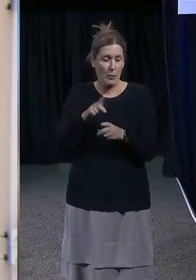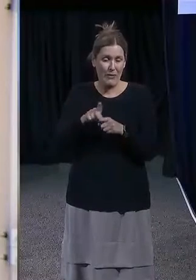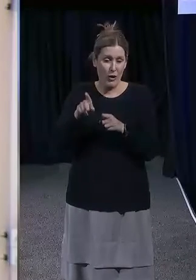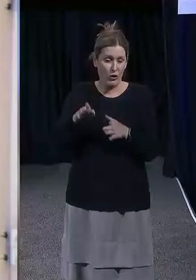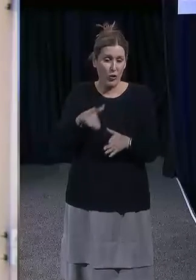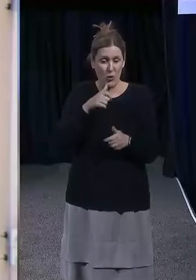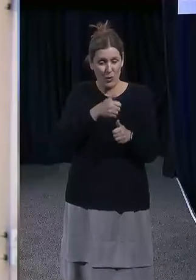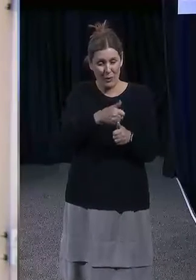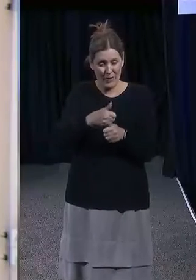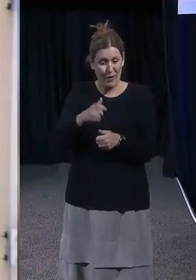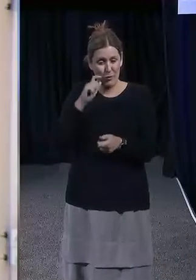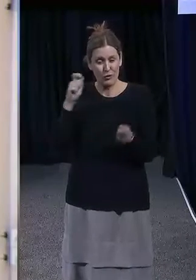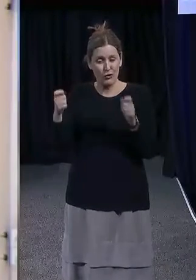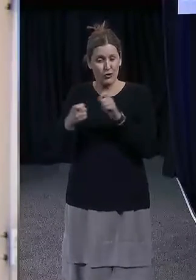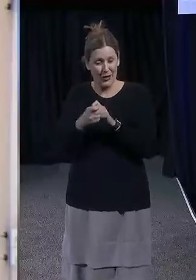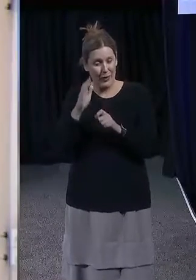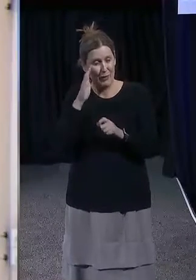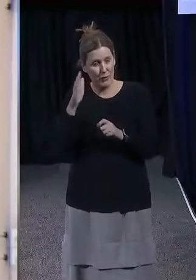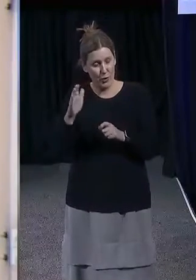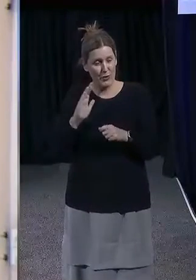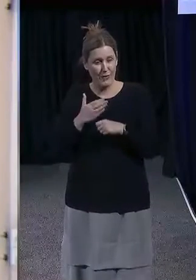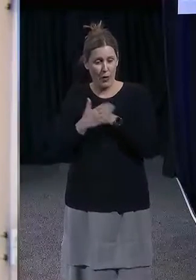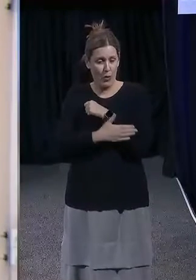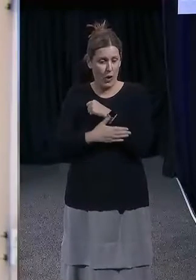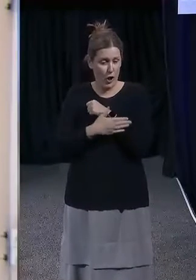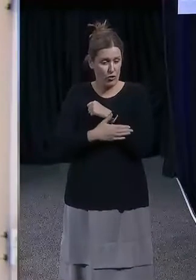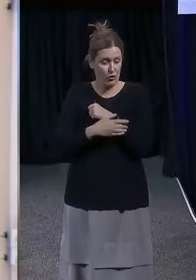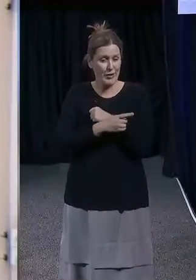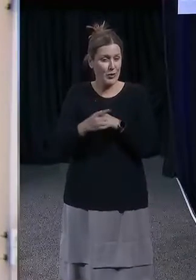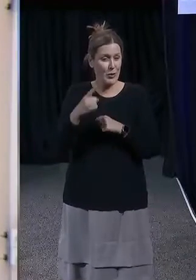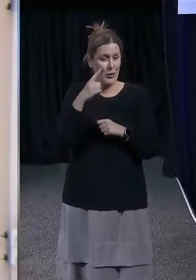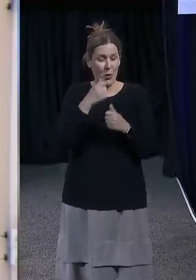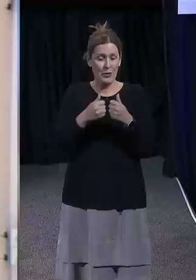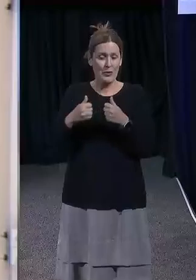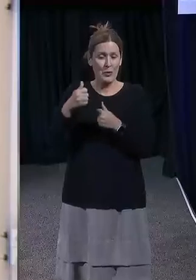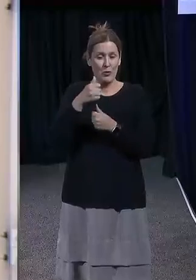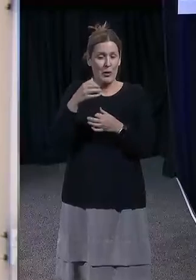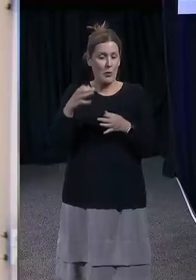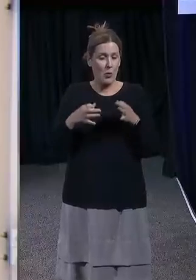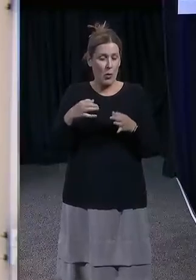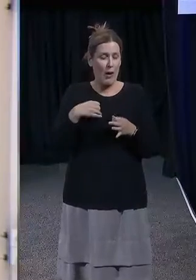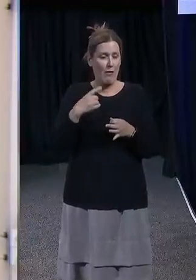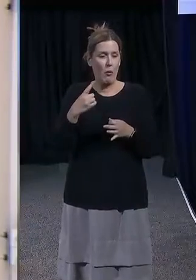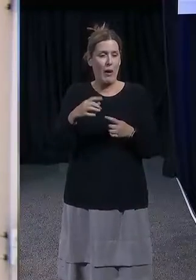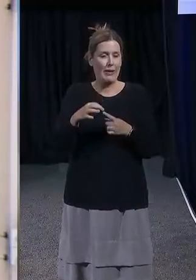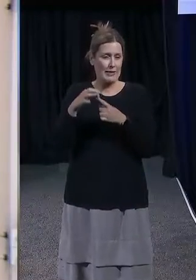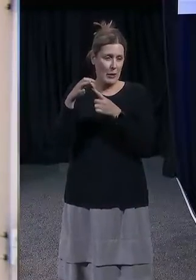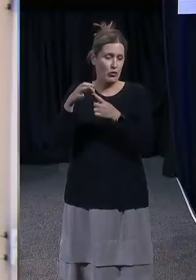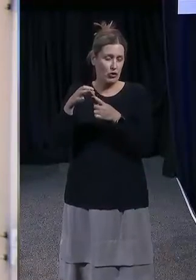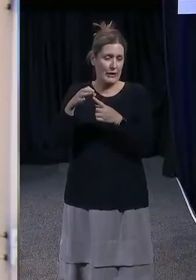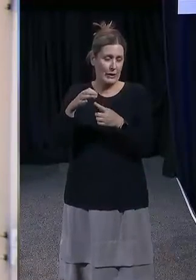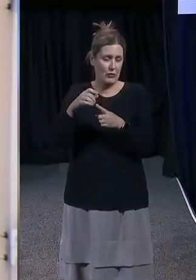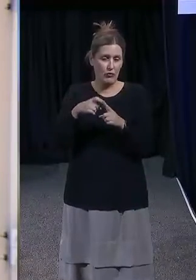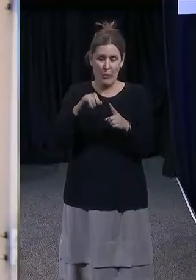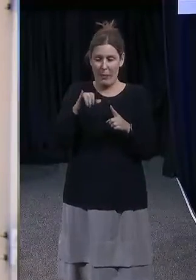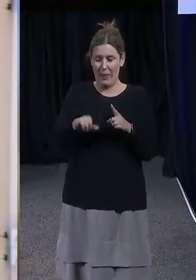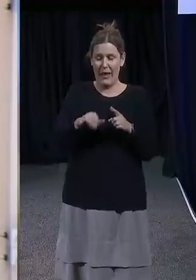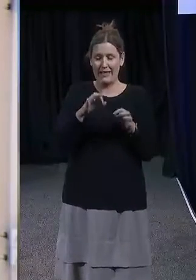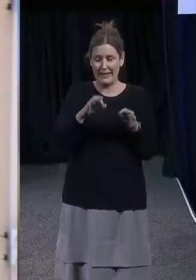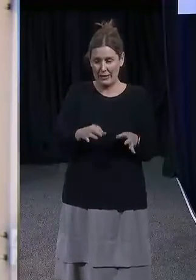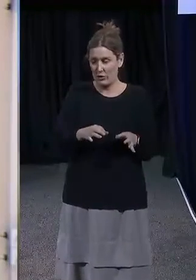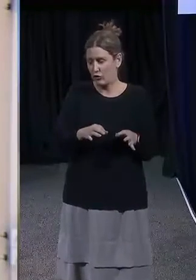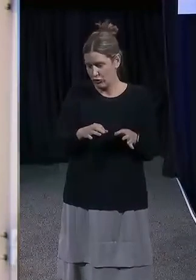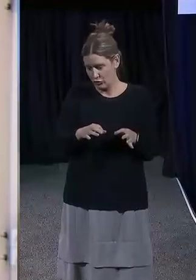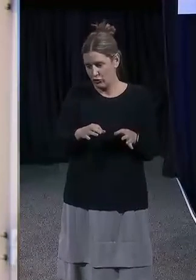you know that SCOTUS has one exemption from this ruling? My